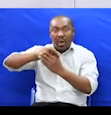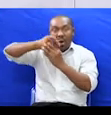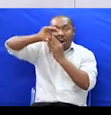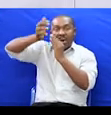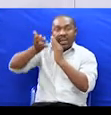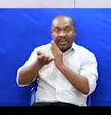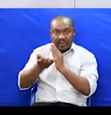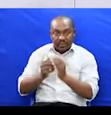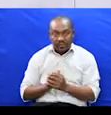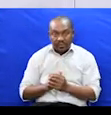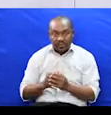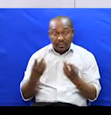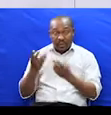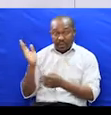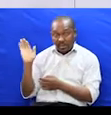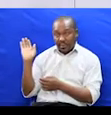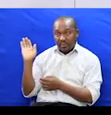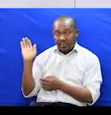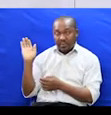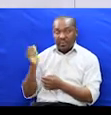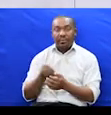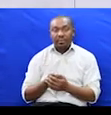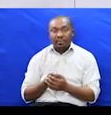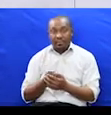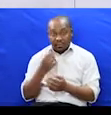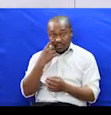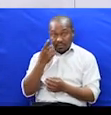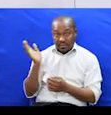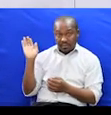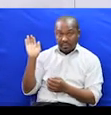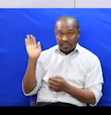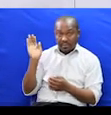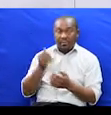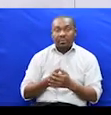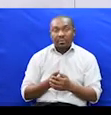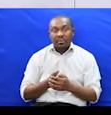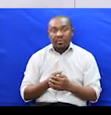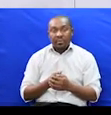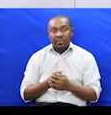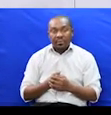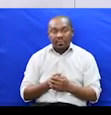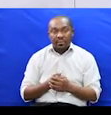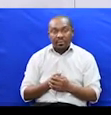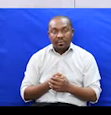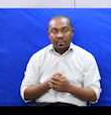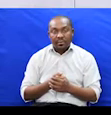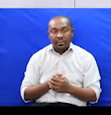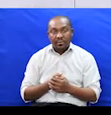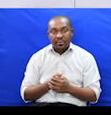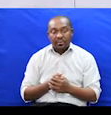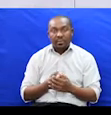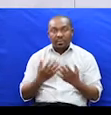like this. You have seen, like this, was just embedded on it.